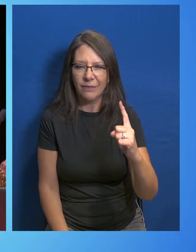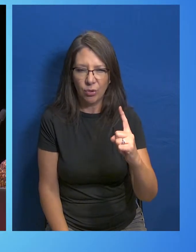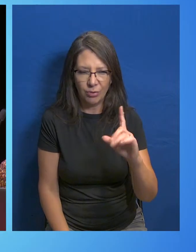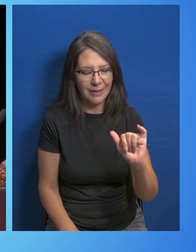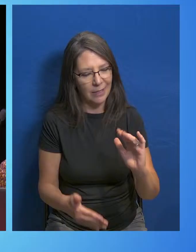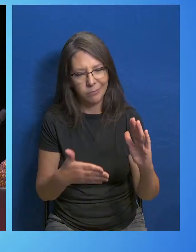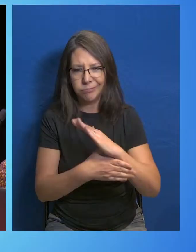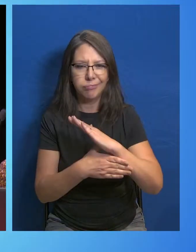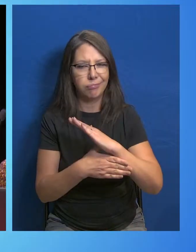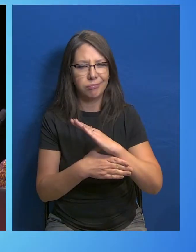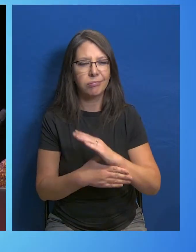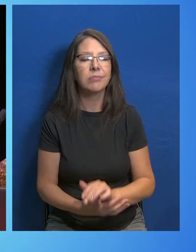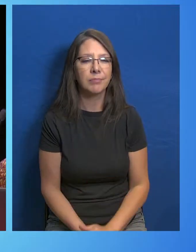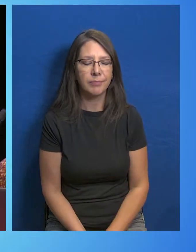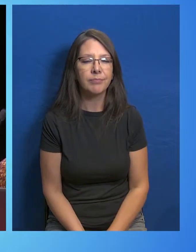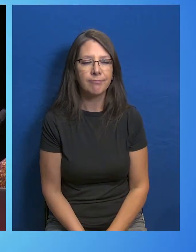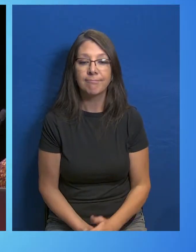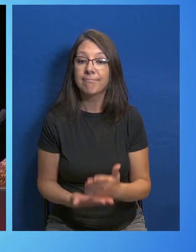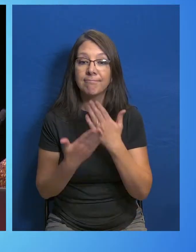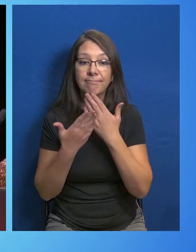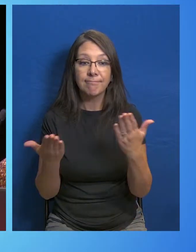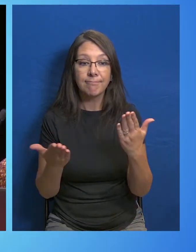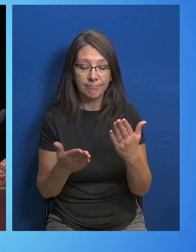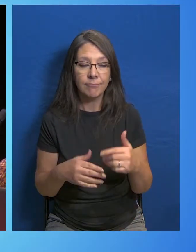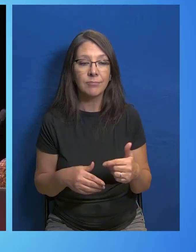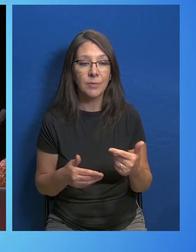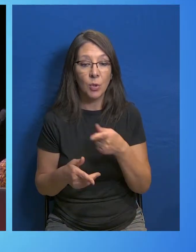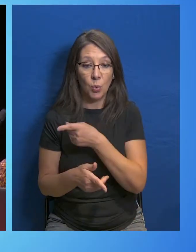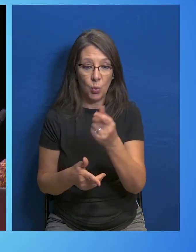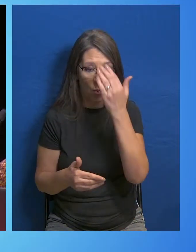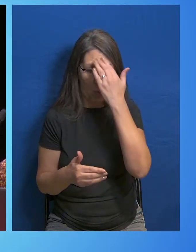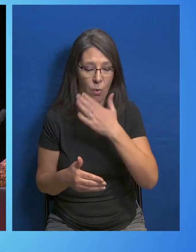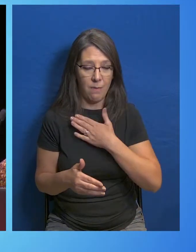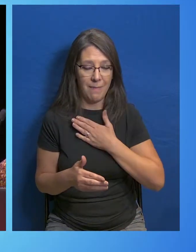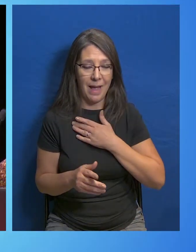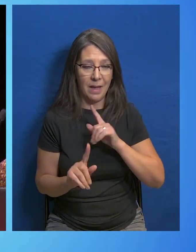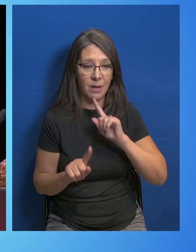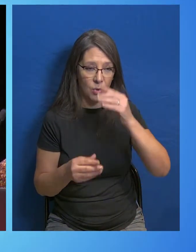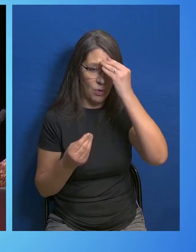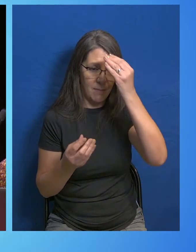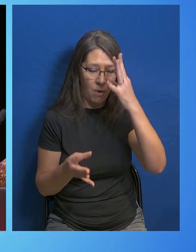Thank you. You all have my board report, and I'm happy to take any questions.